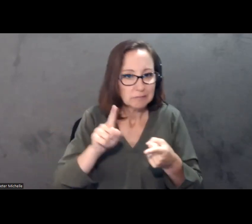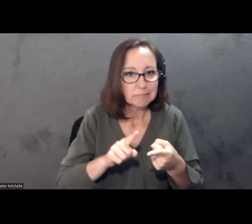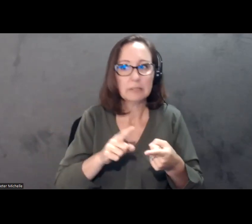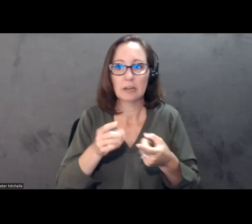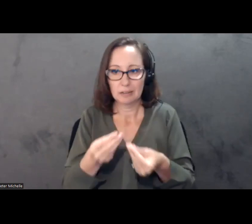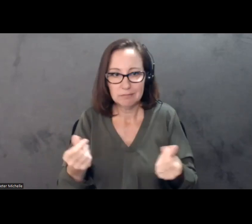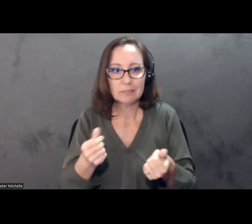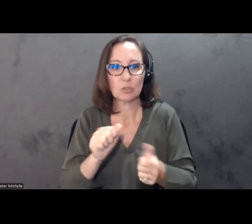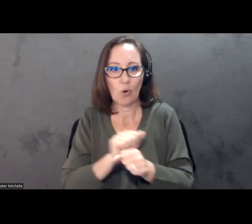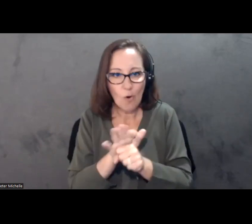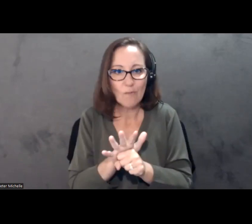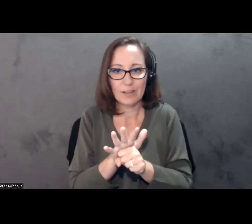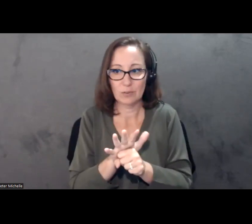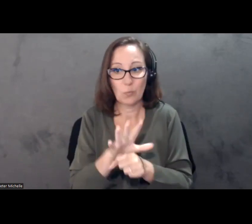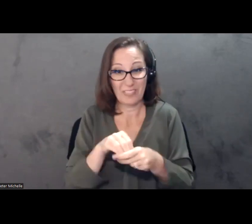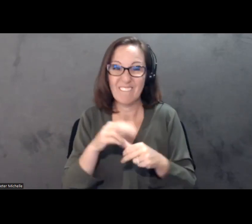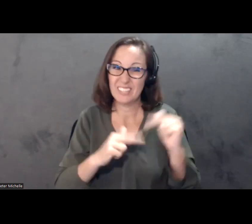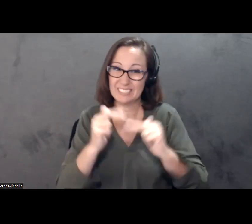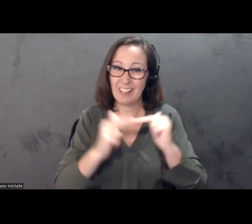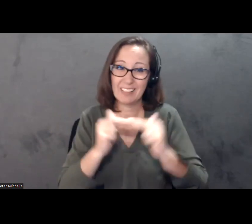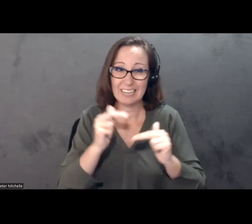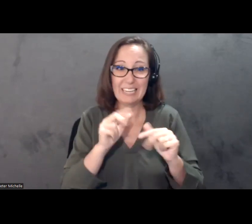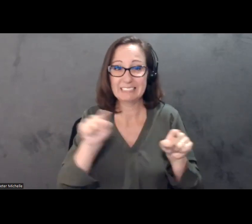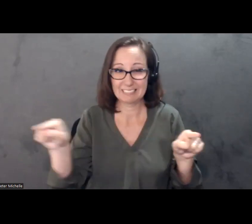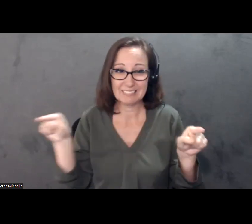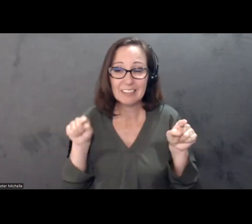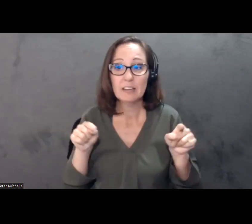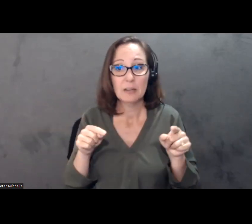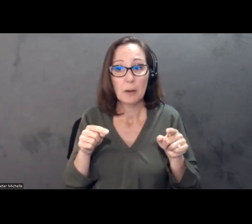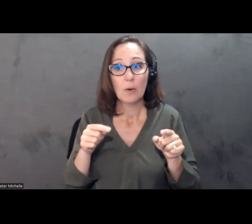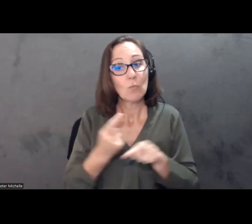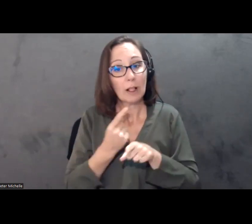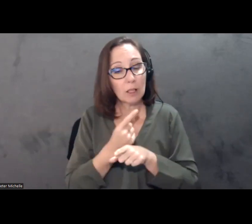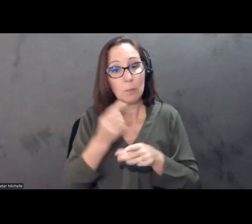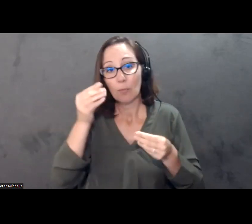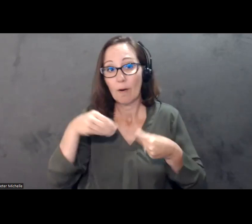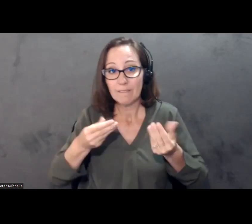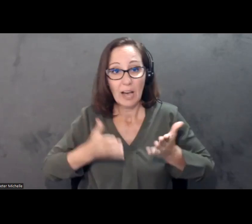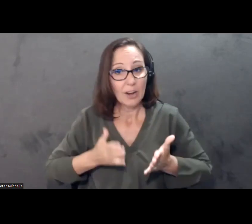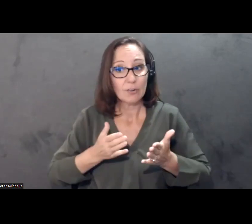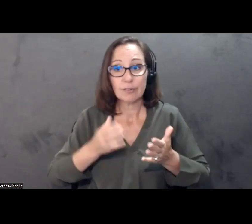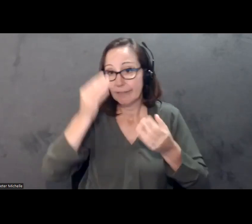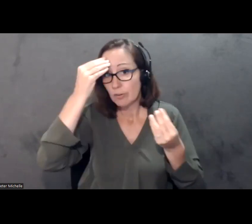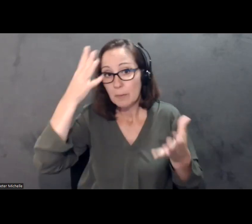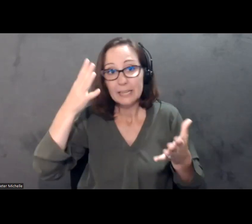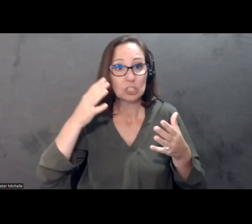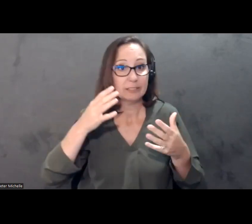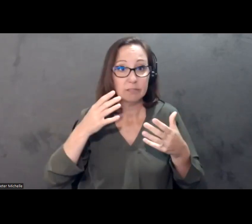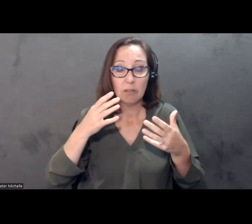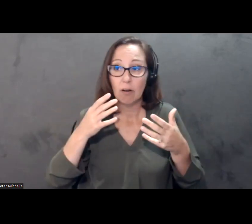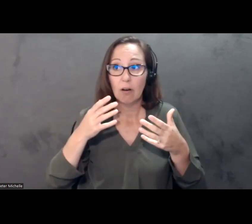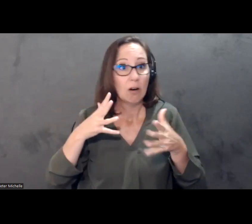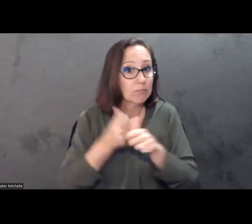in our facilities. We have issued regular provider information notices. So anytime that there's a change in